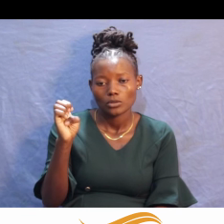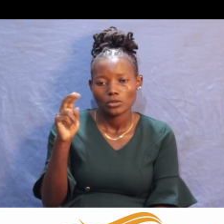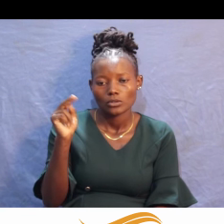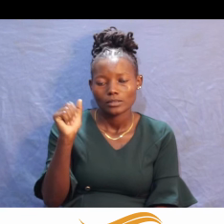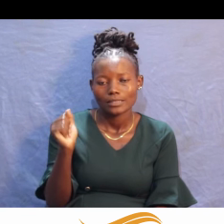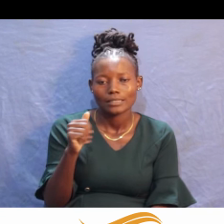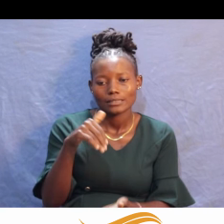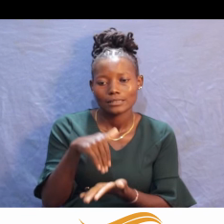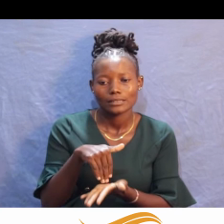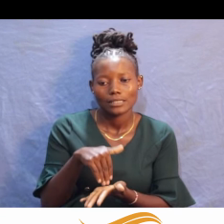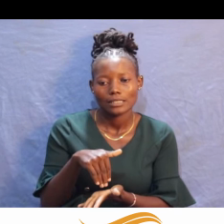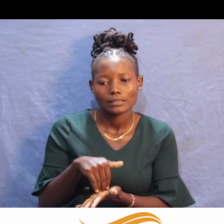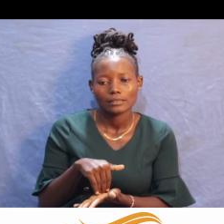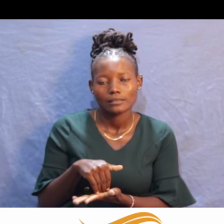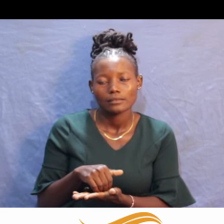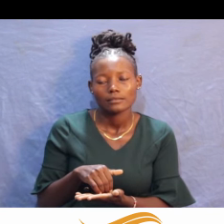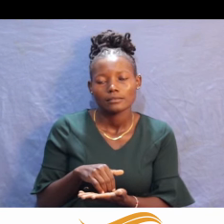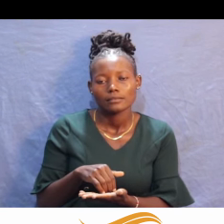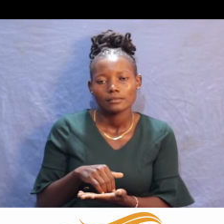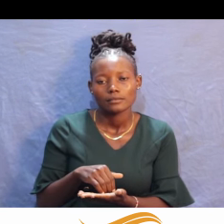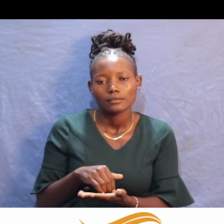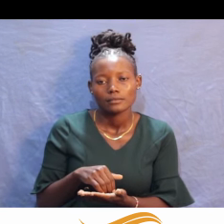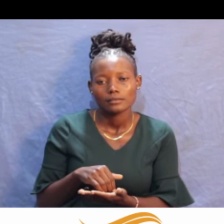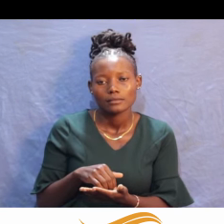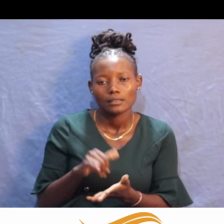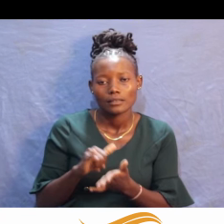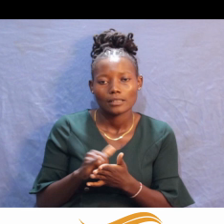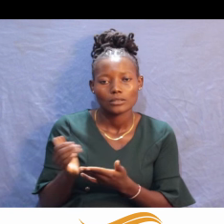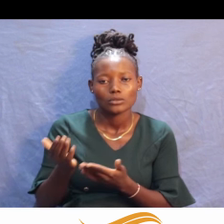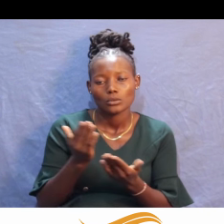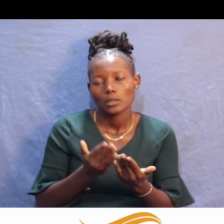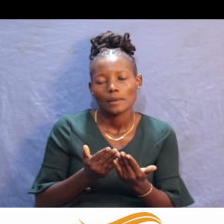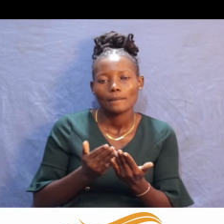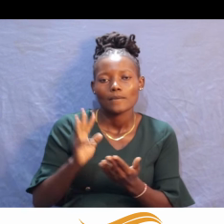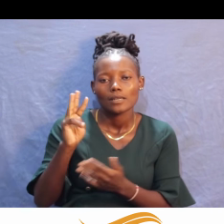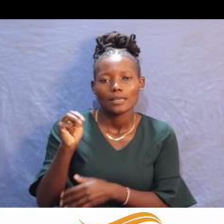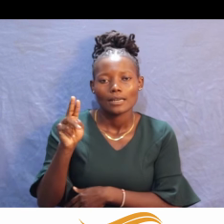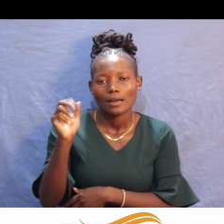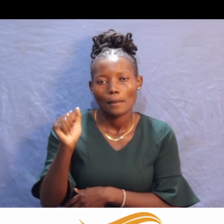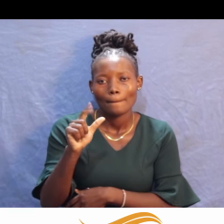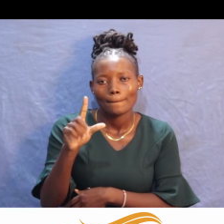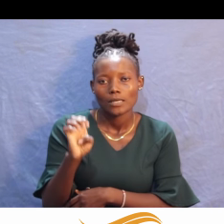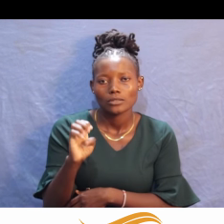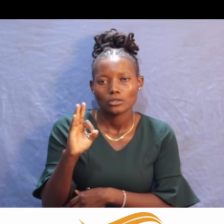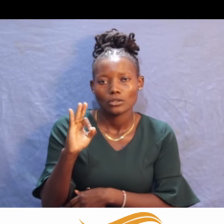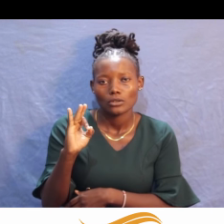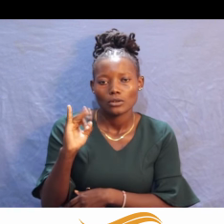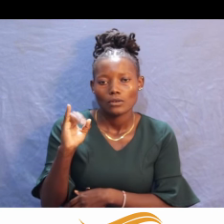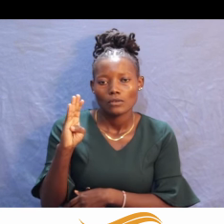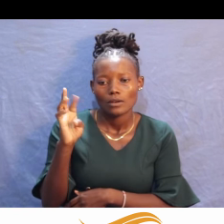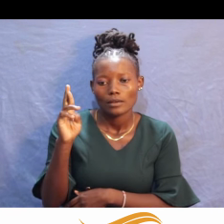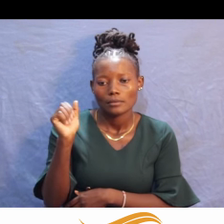that's at the cost of muscle mass, muscle fibers. And the patient or the person will stop